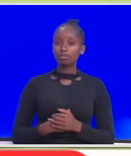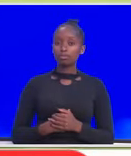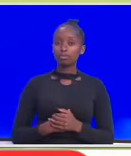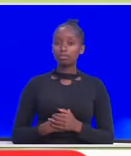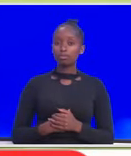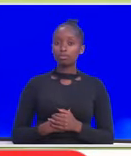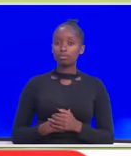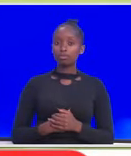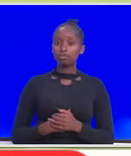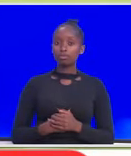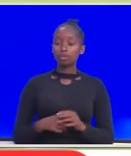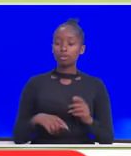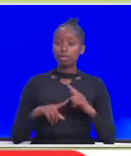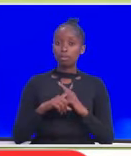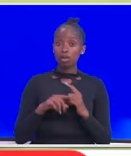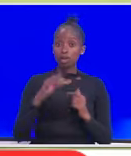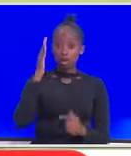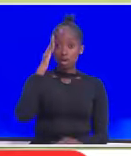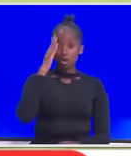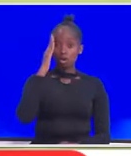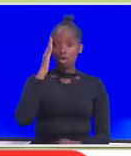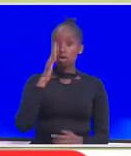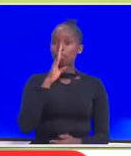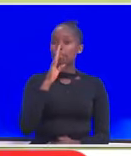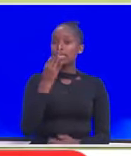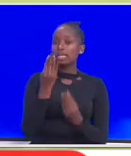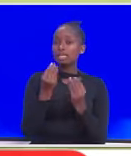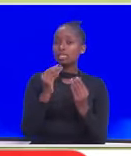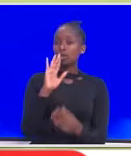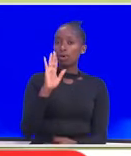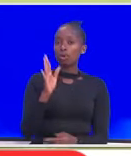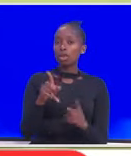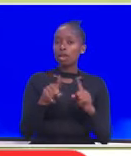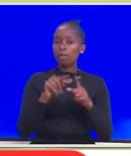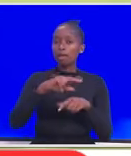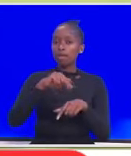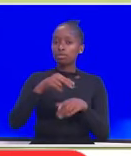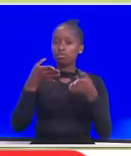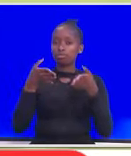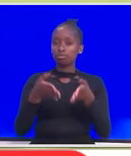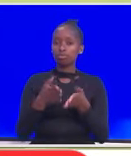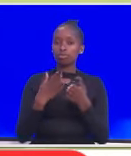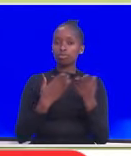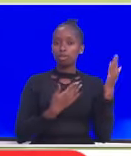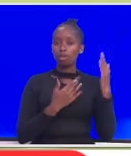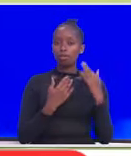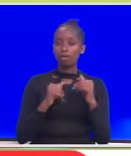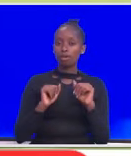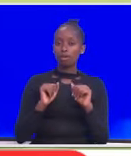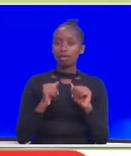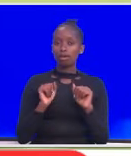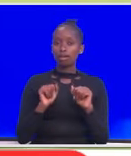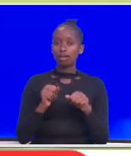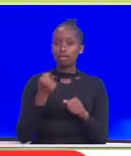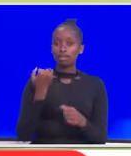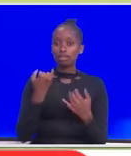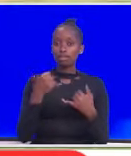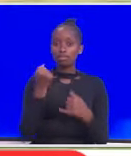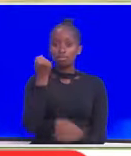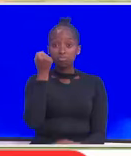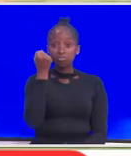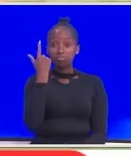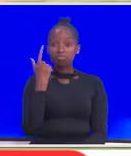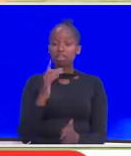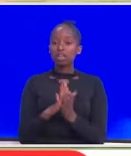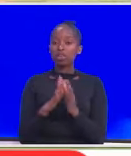Yeah. Najua hiyo tournament itakuwa rahisi. But for this nation, I hope we can win it. It's a big achievement. Yeah.